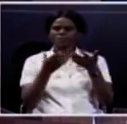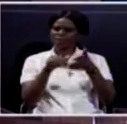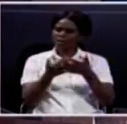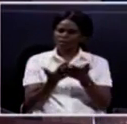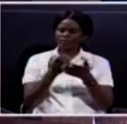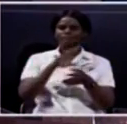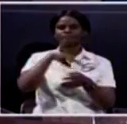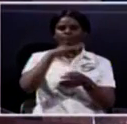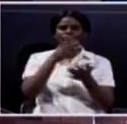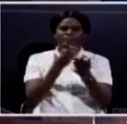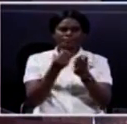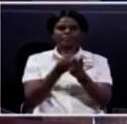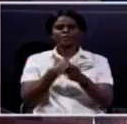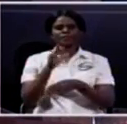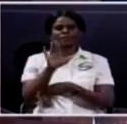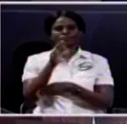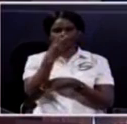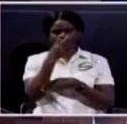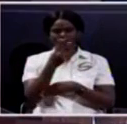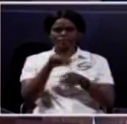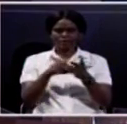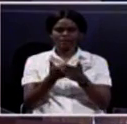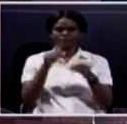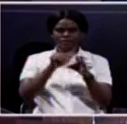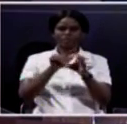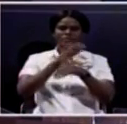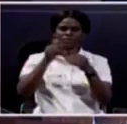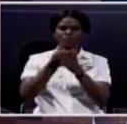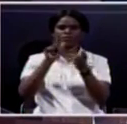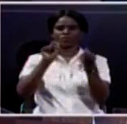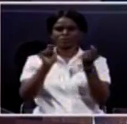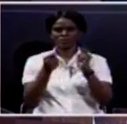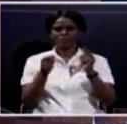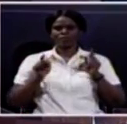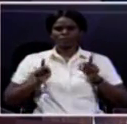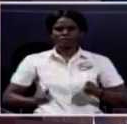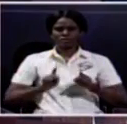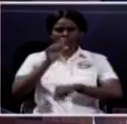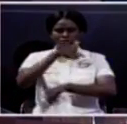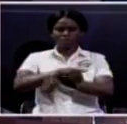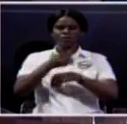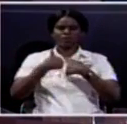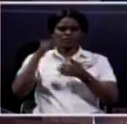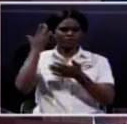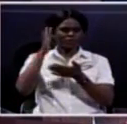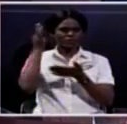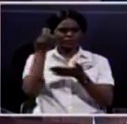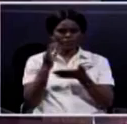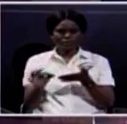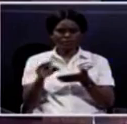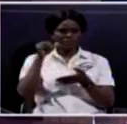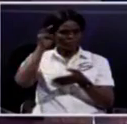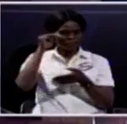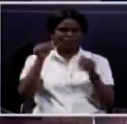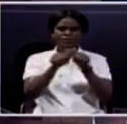enough will and resources to see through these reforms. My guest this evening is Permanent Secretary in the Ministry of